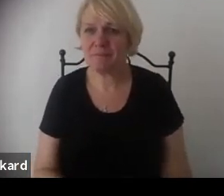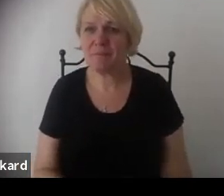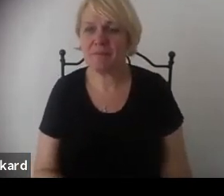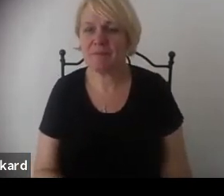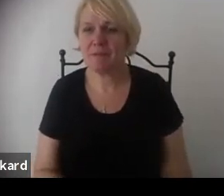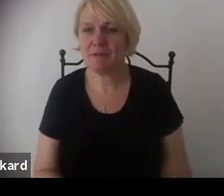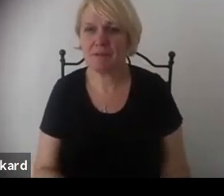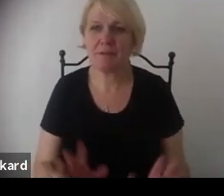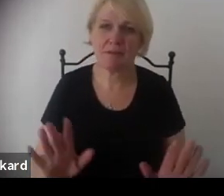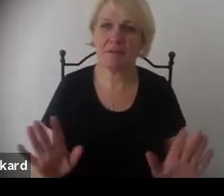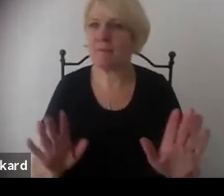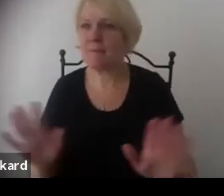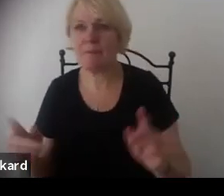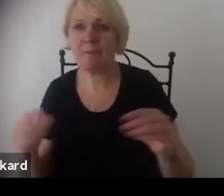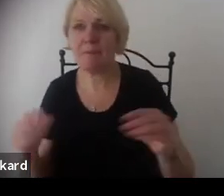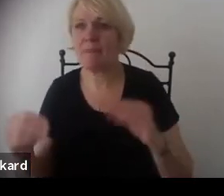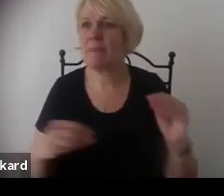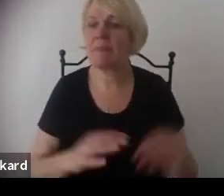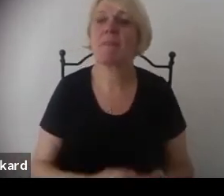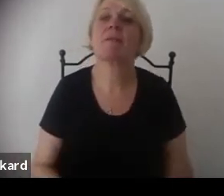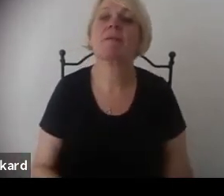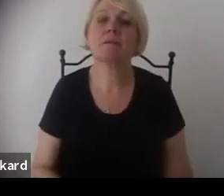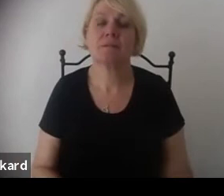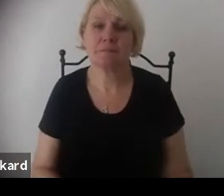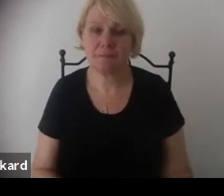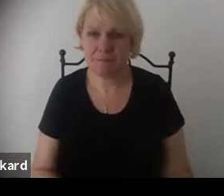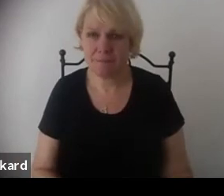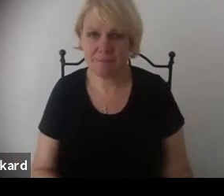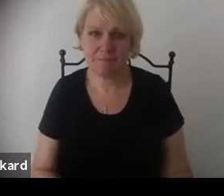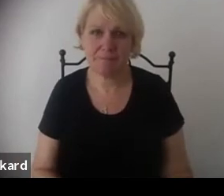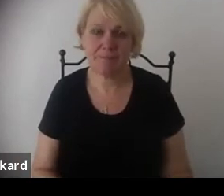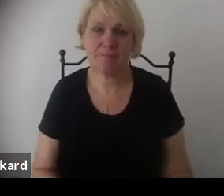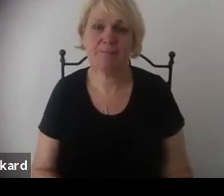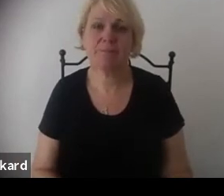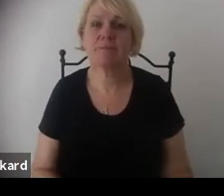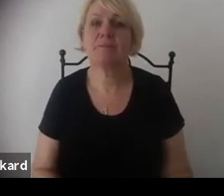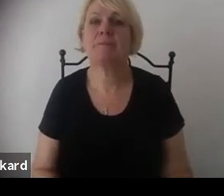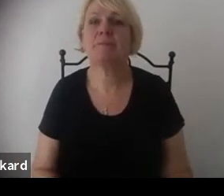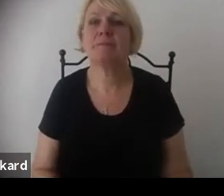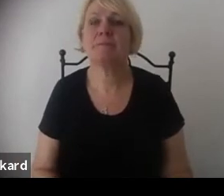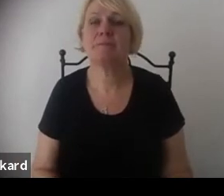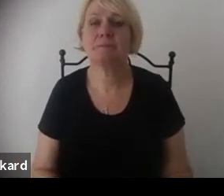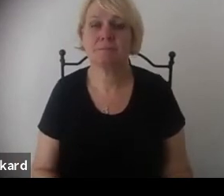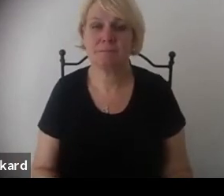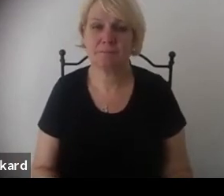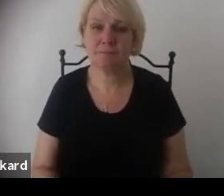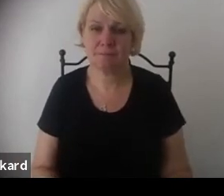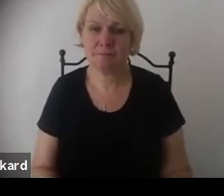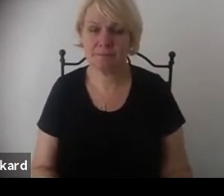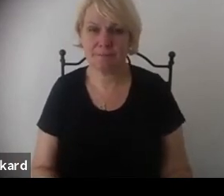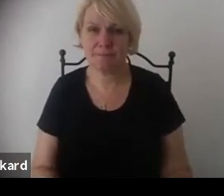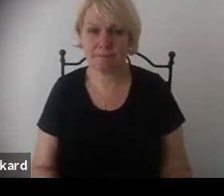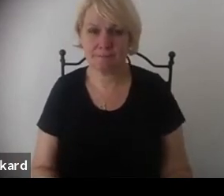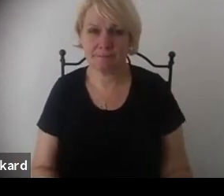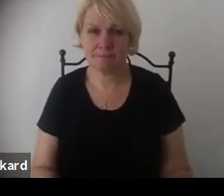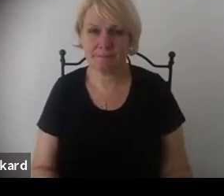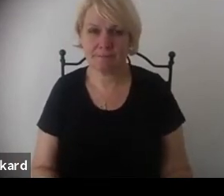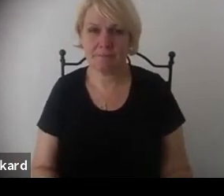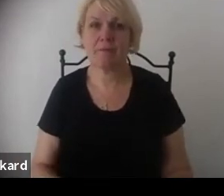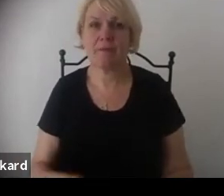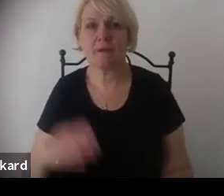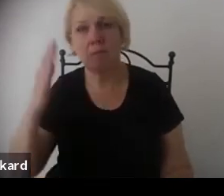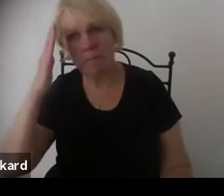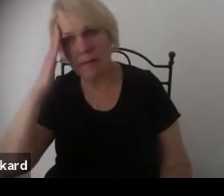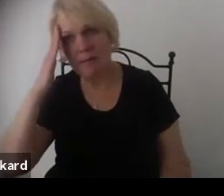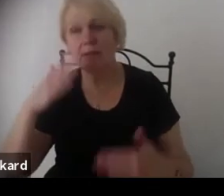explain a bit about, yeah, thanks. I think always, hopefully, mental health